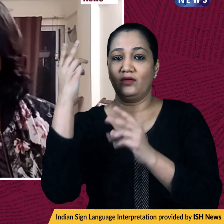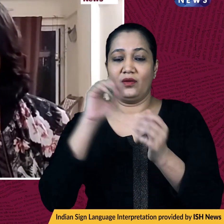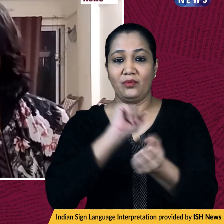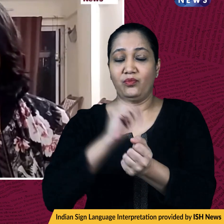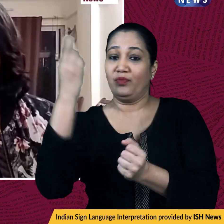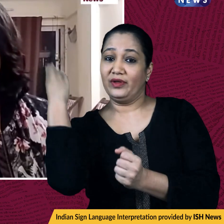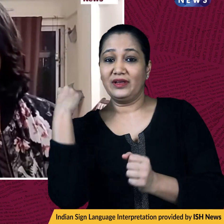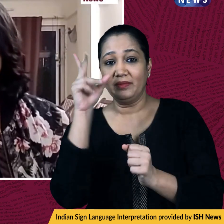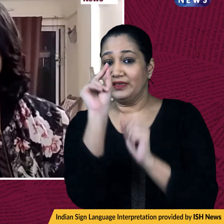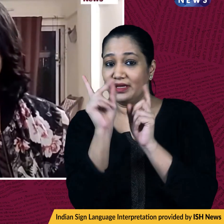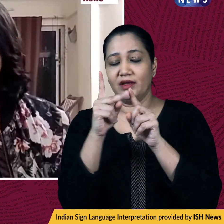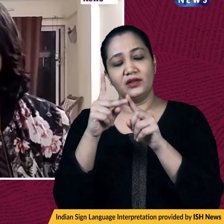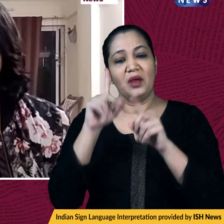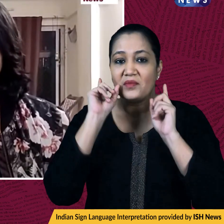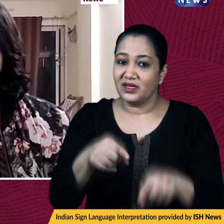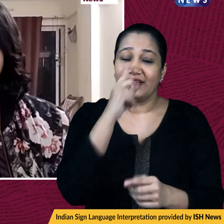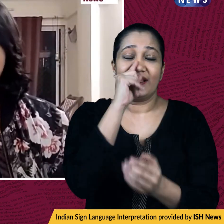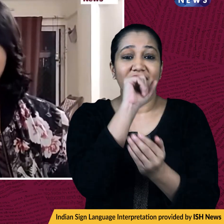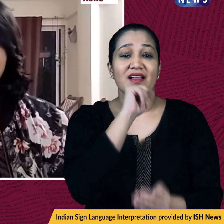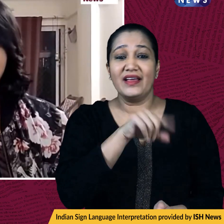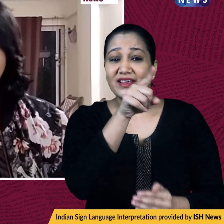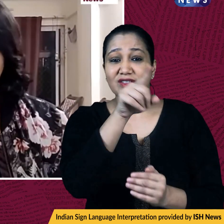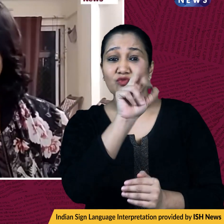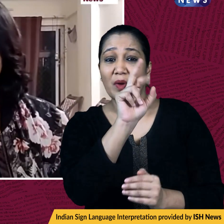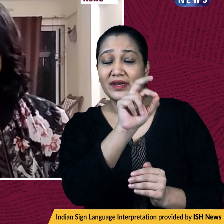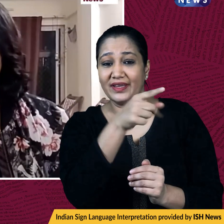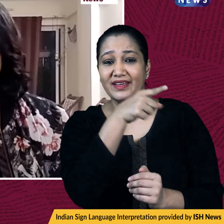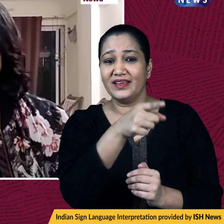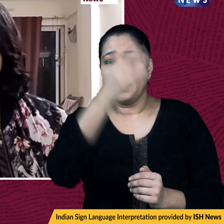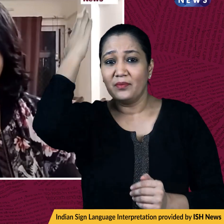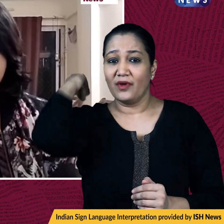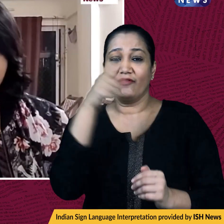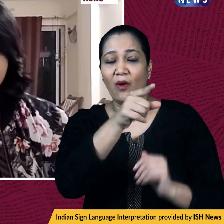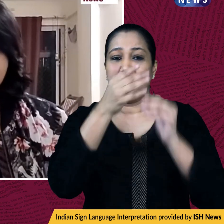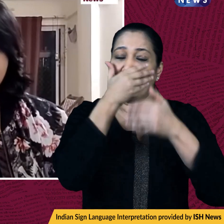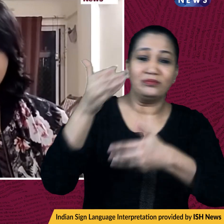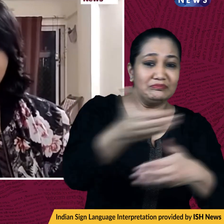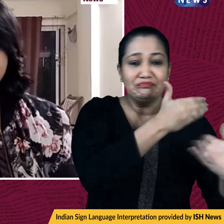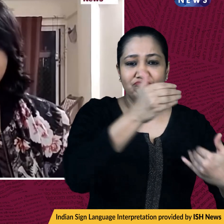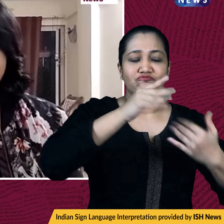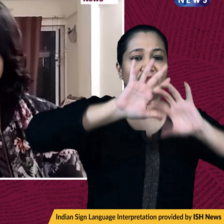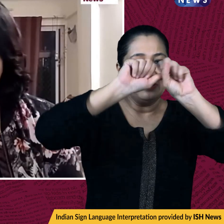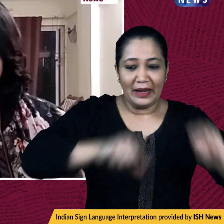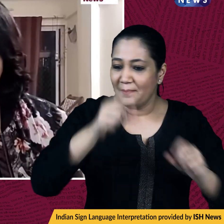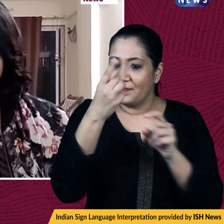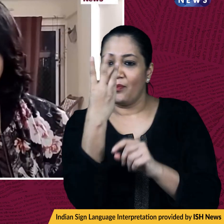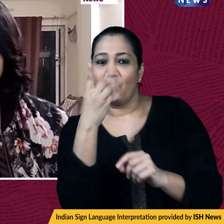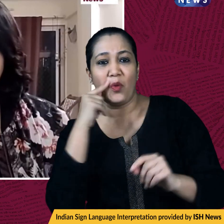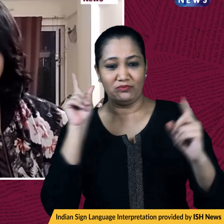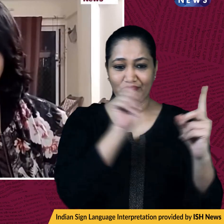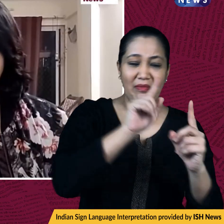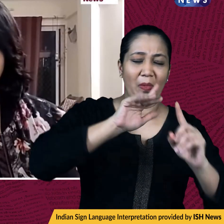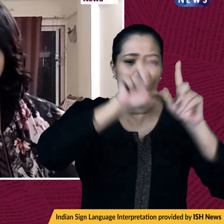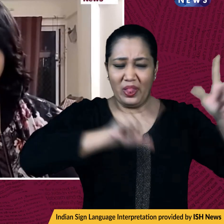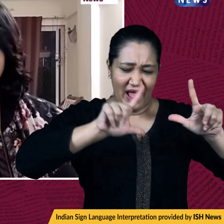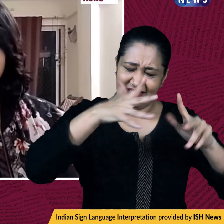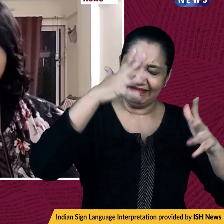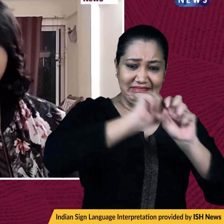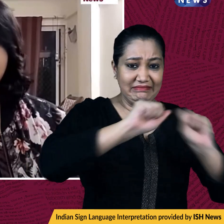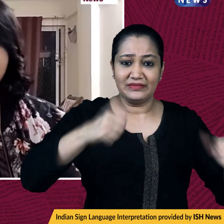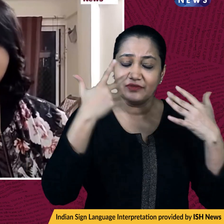has now said that it will convene a panel of independent researchers and physicians in mid-February to help review the data